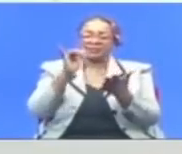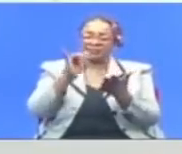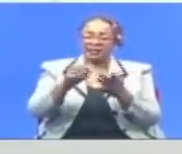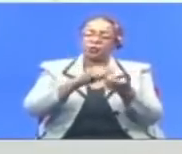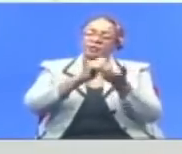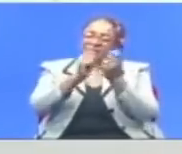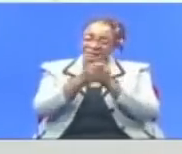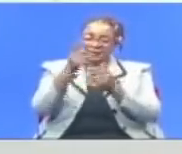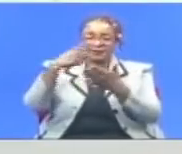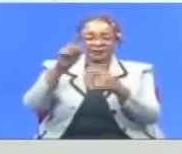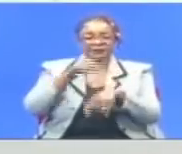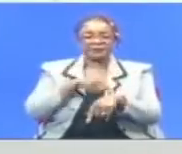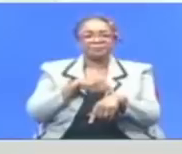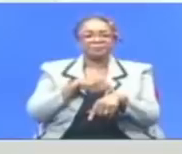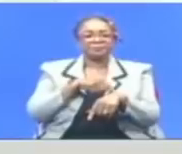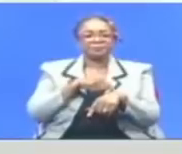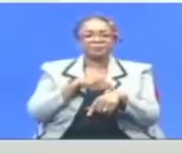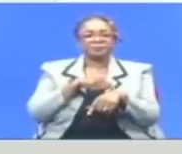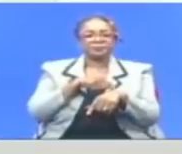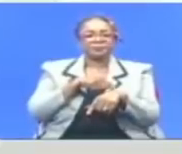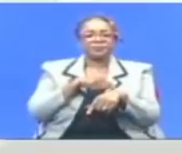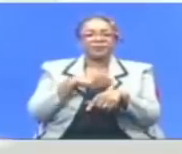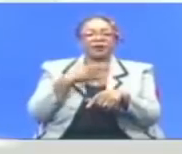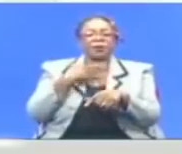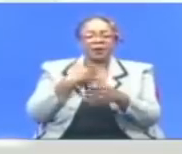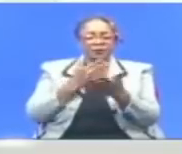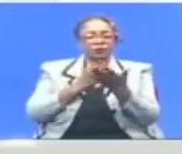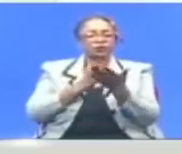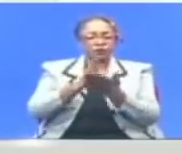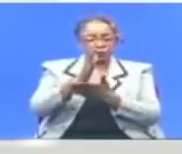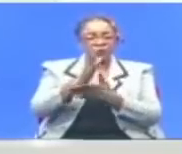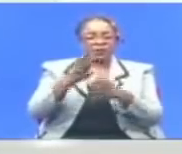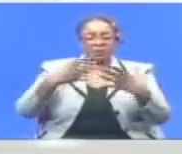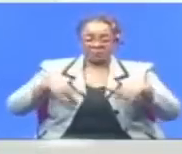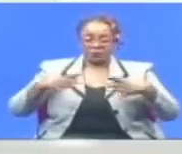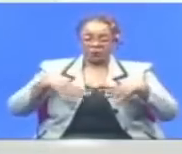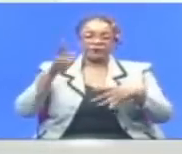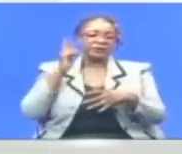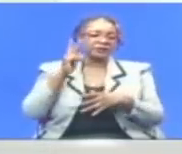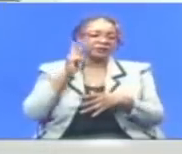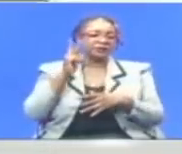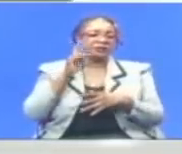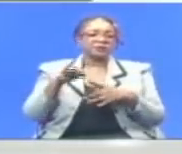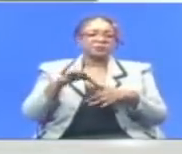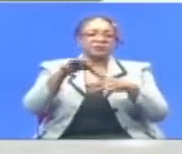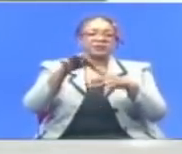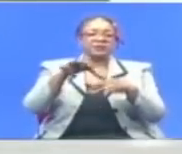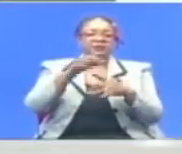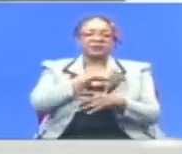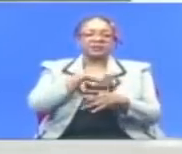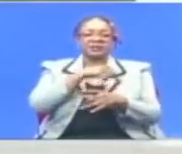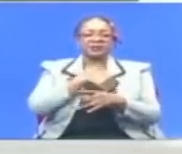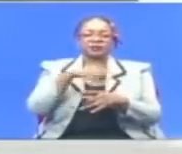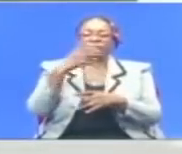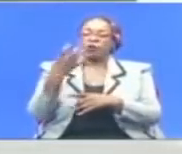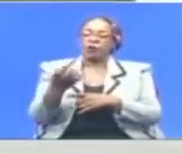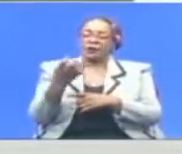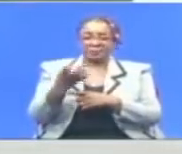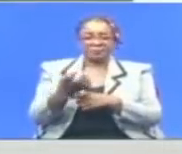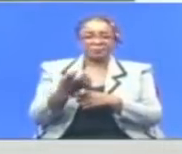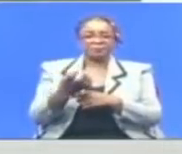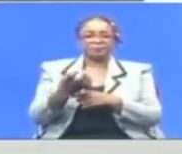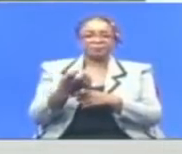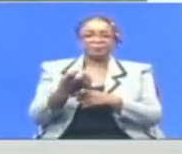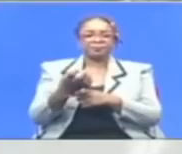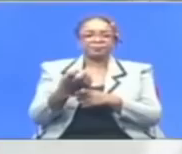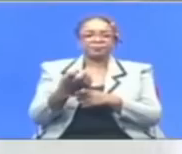the right time. And I want to assure the residents of Kisii, especially the delegates of ODM, that we are